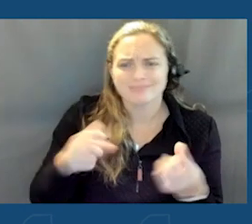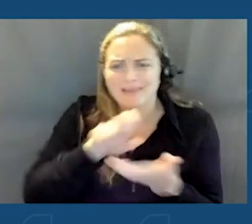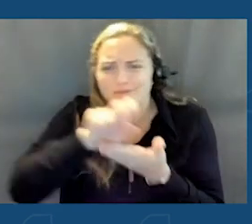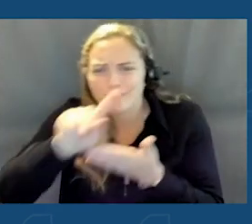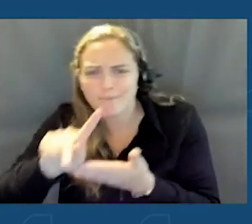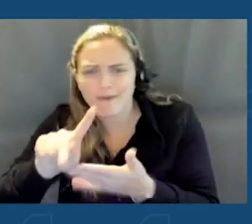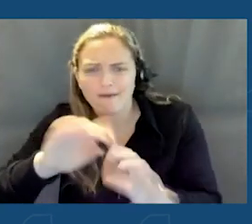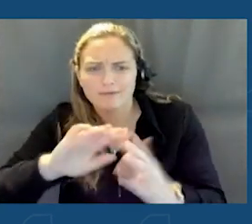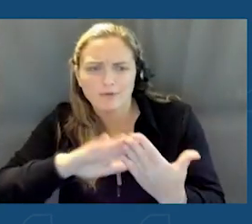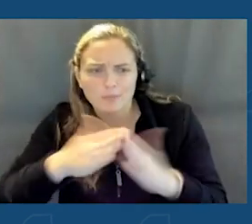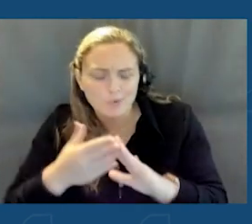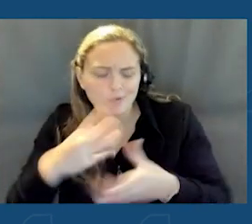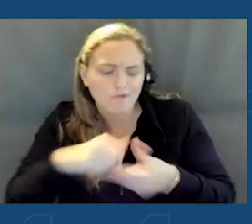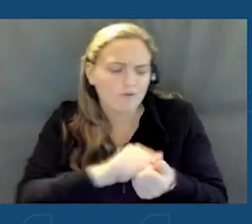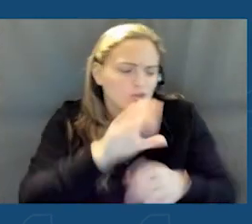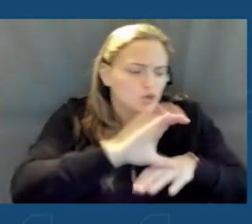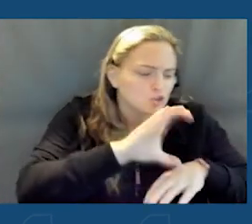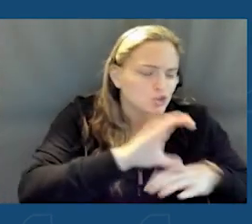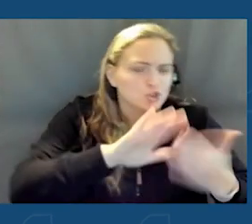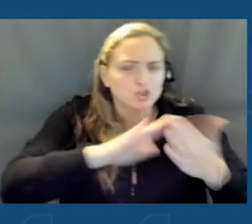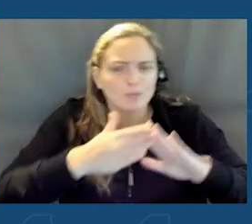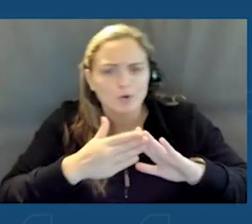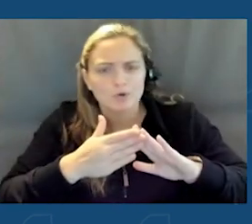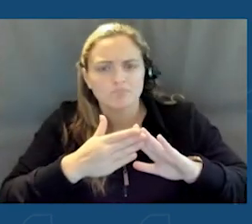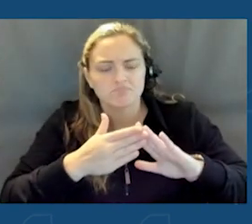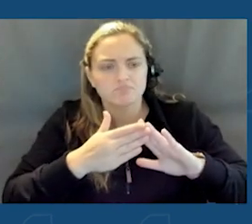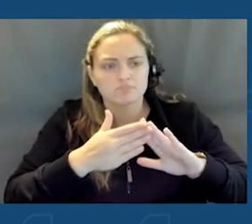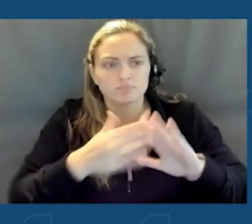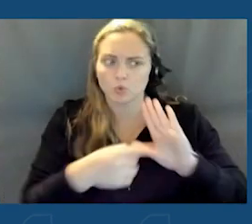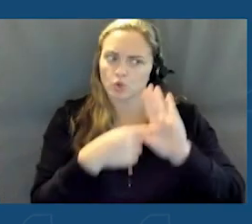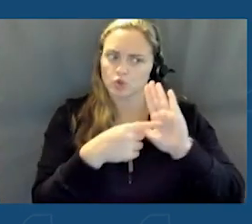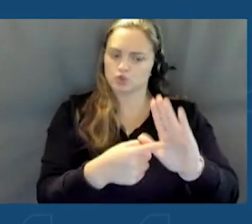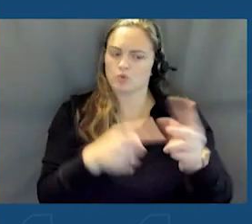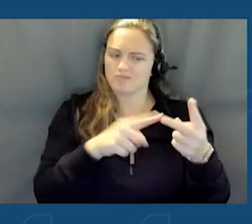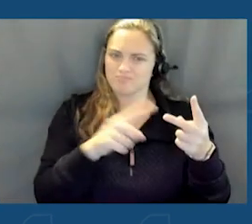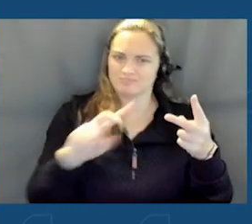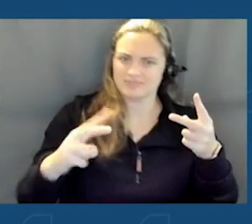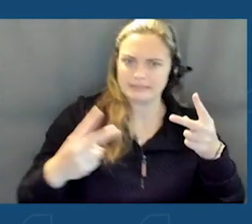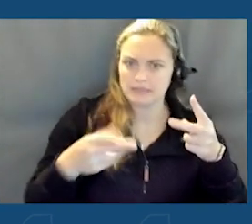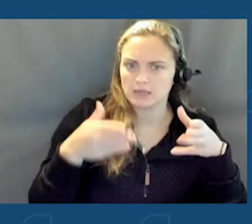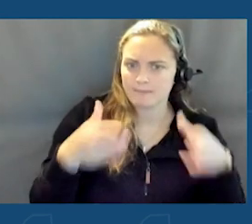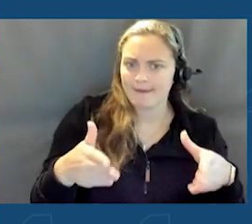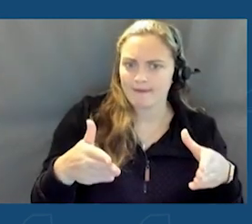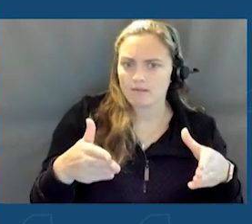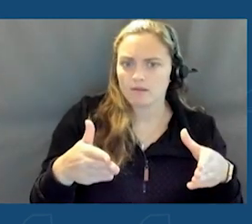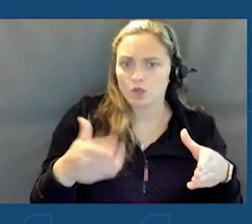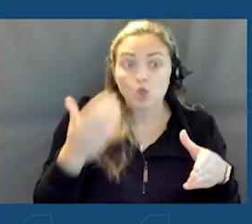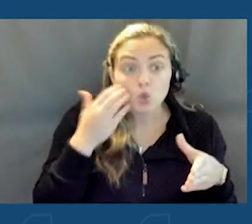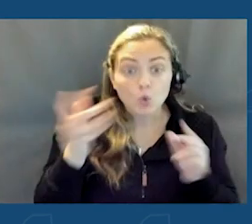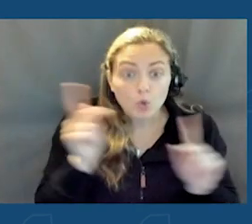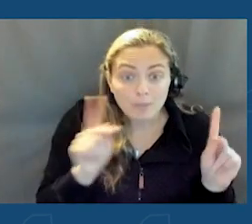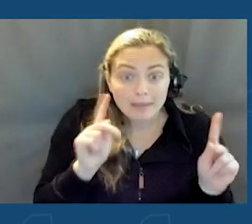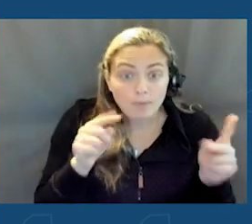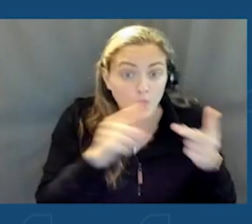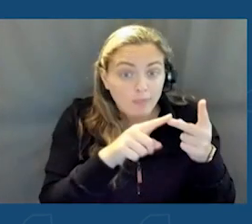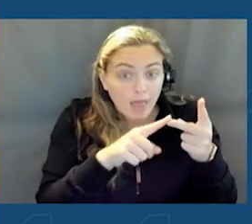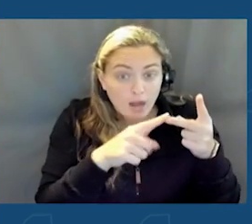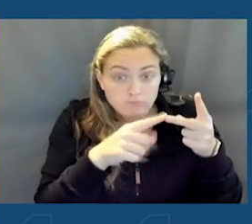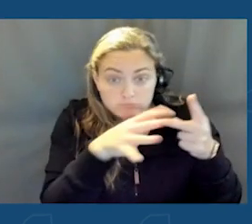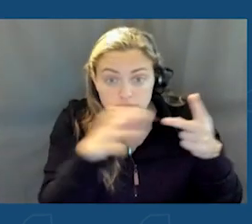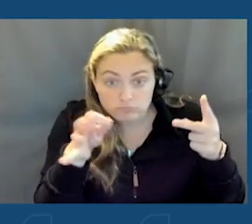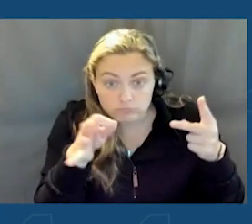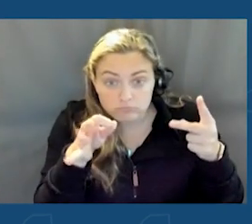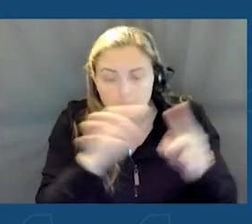your church and your community. You can also show them that path. You're not going to know all the people who took that path, but I'm telling you, they're doing